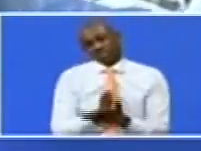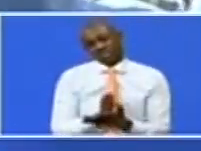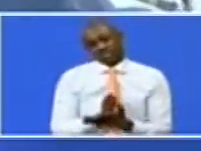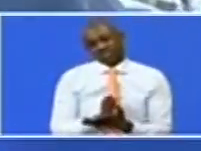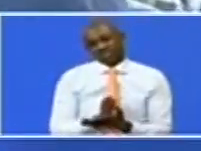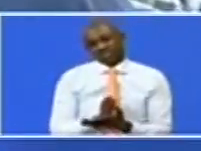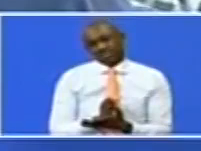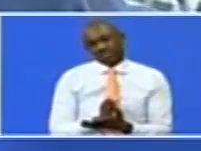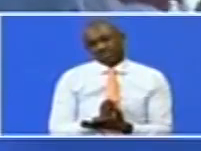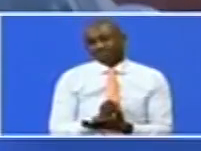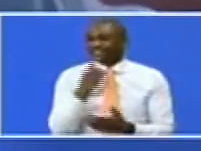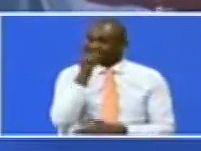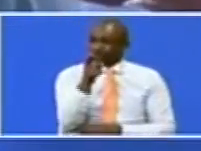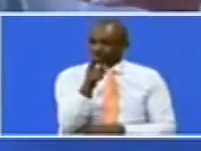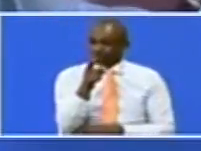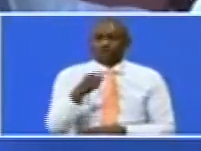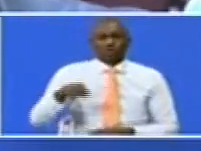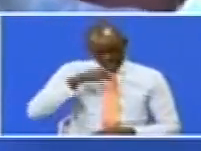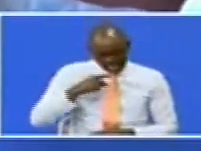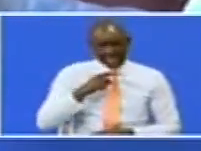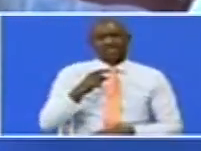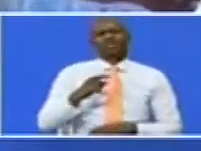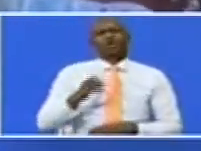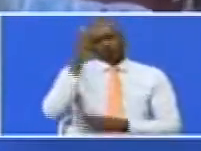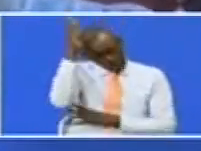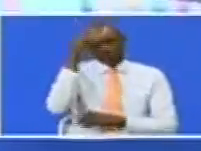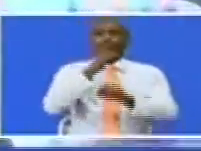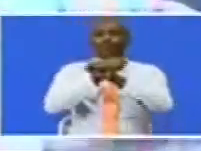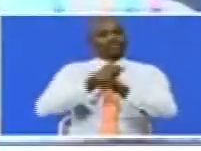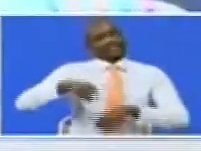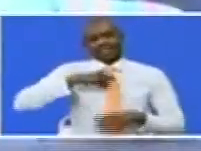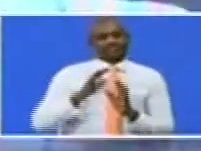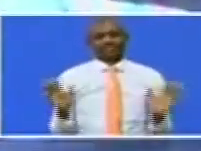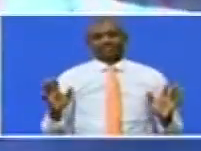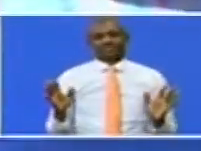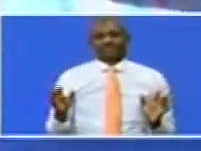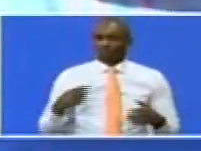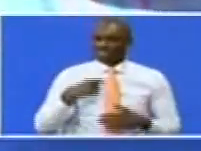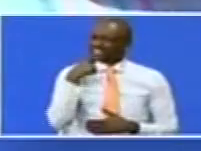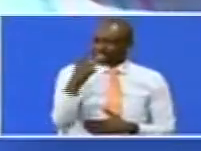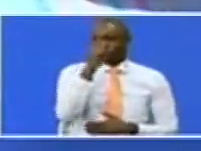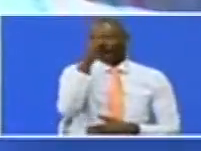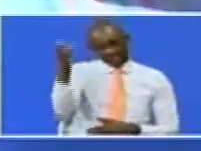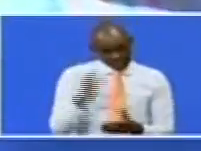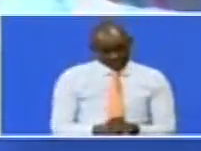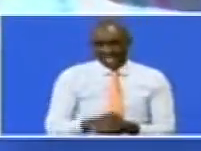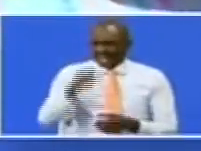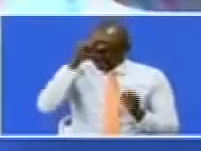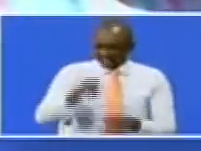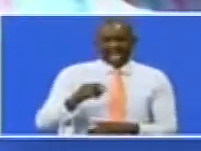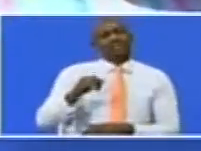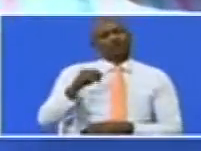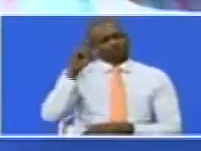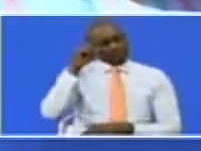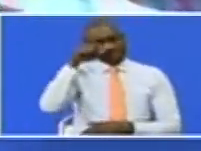Let me tell you, we are guarded by the Almighty God. Lakini tuwaambia jambo moja, Governor Joho